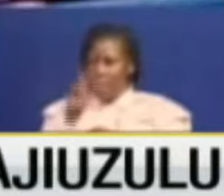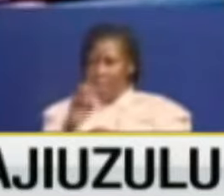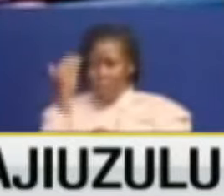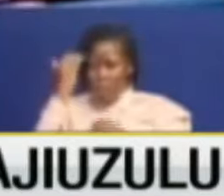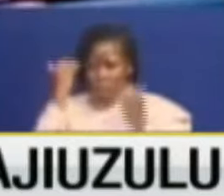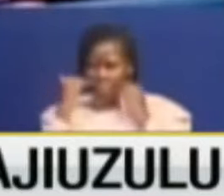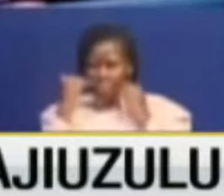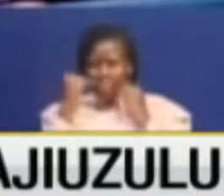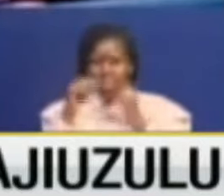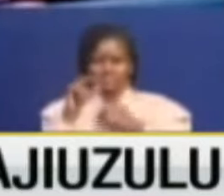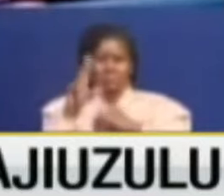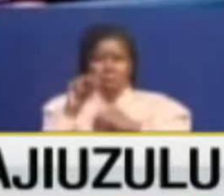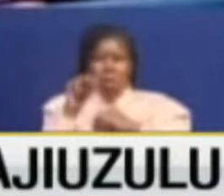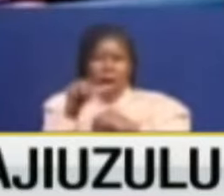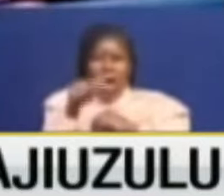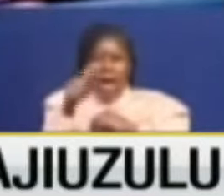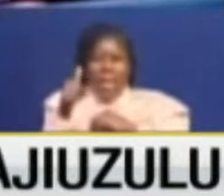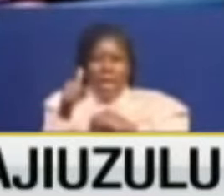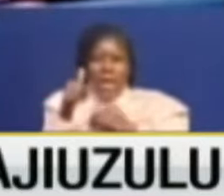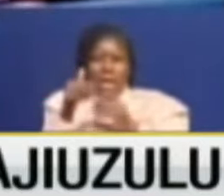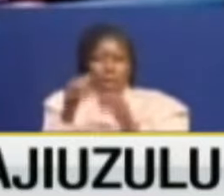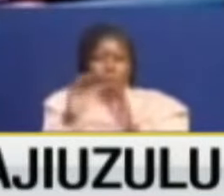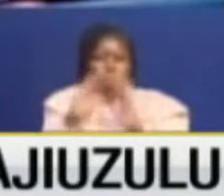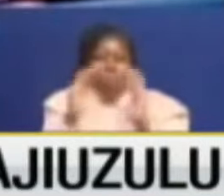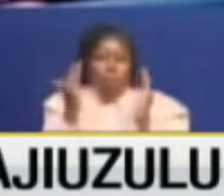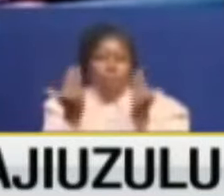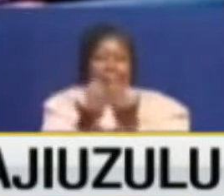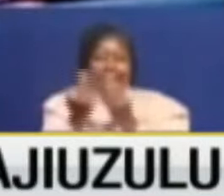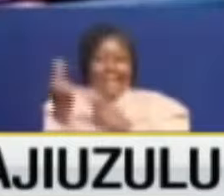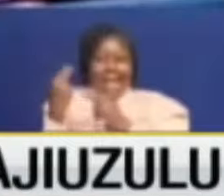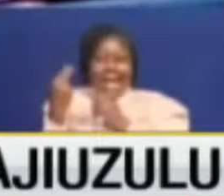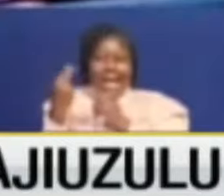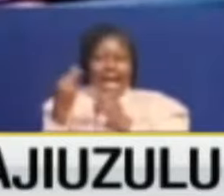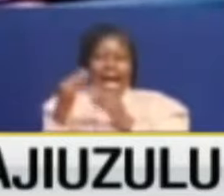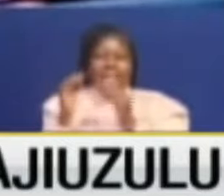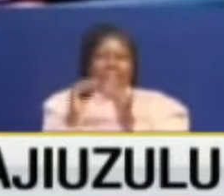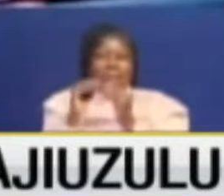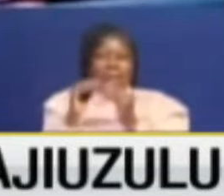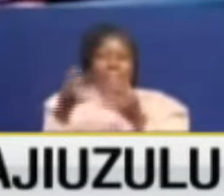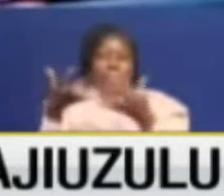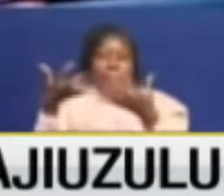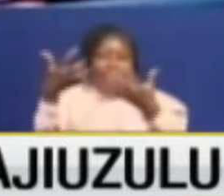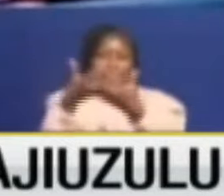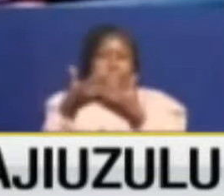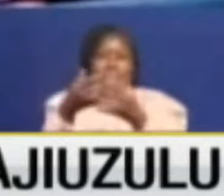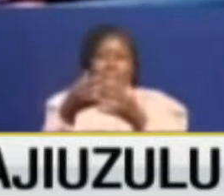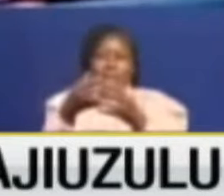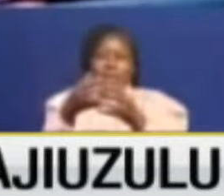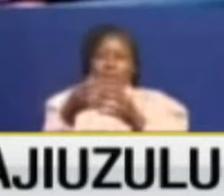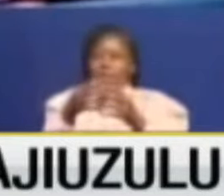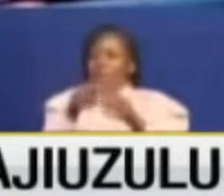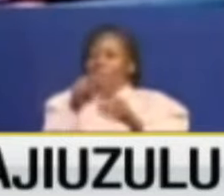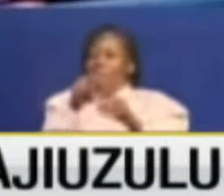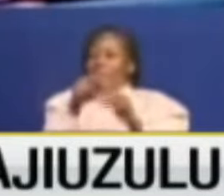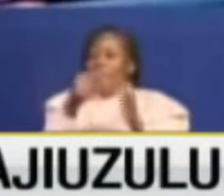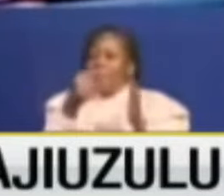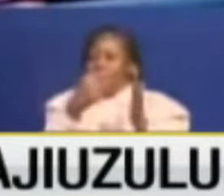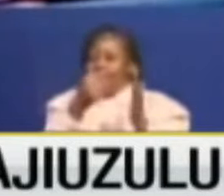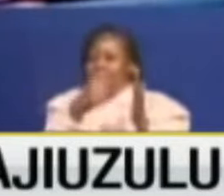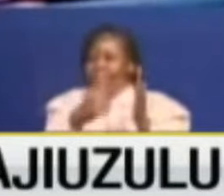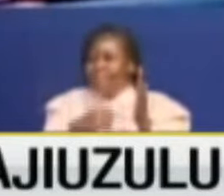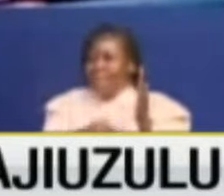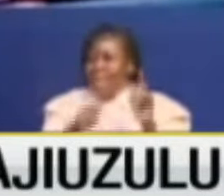other jurist in America's or world history has met this combination of influential portfolios in